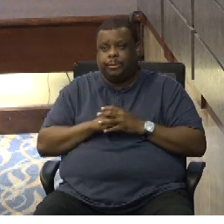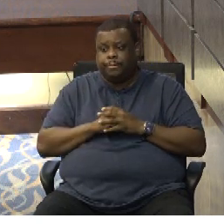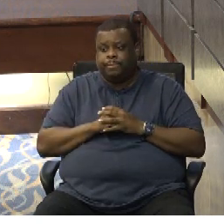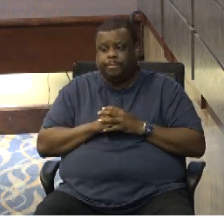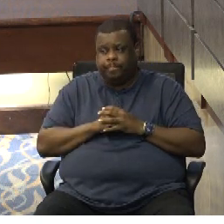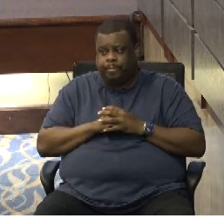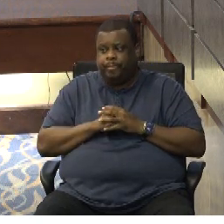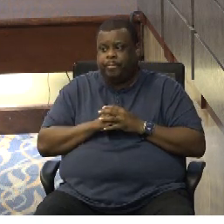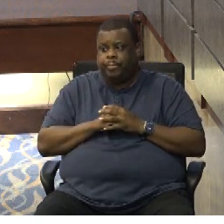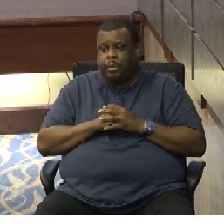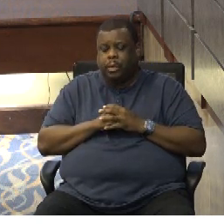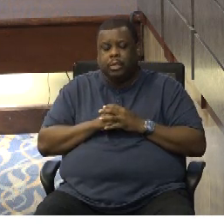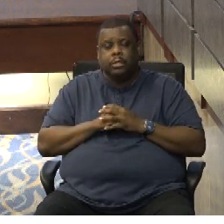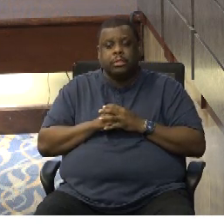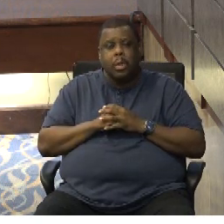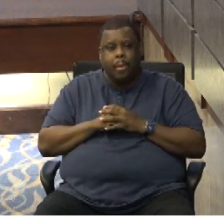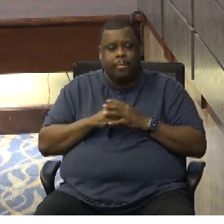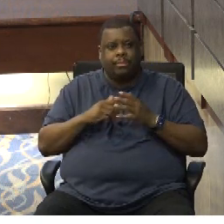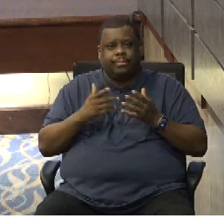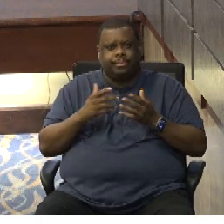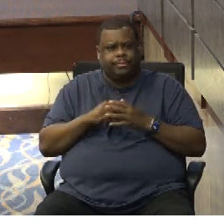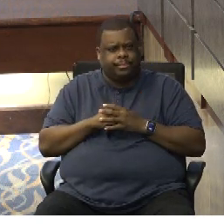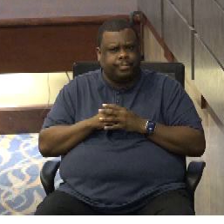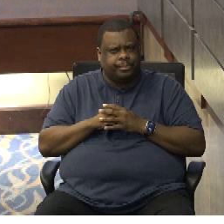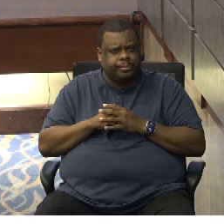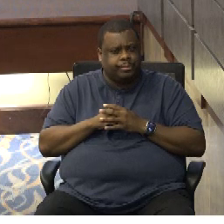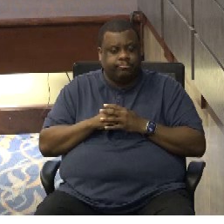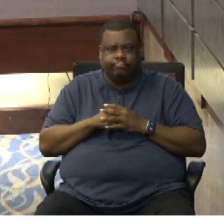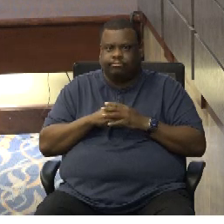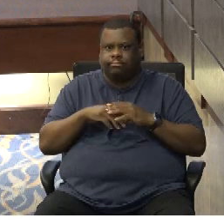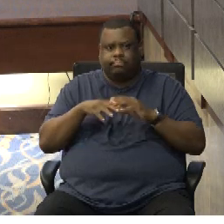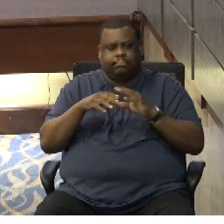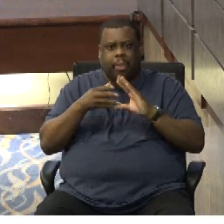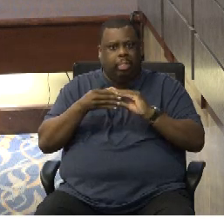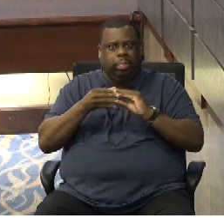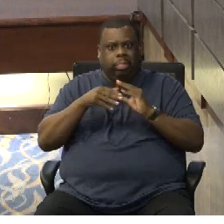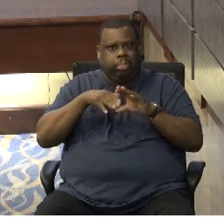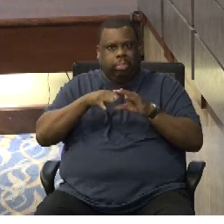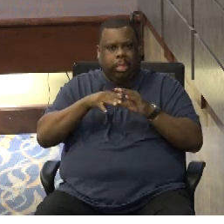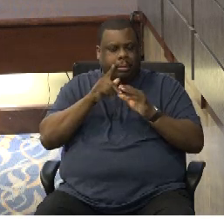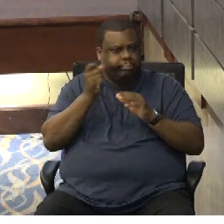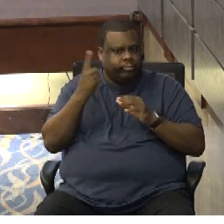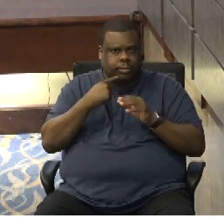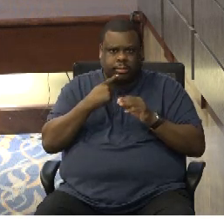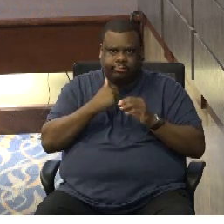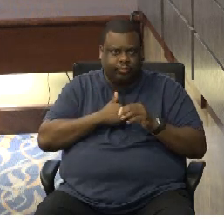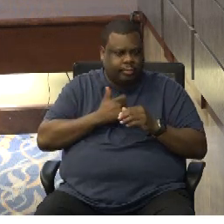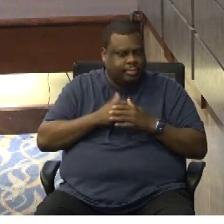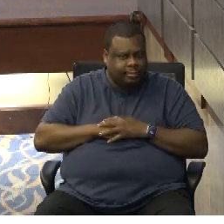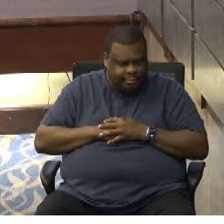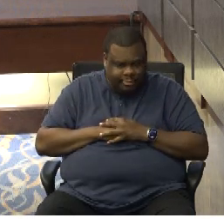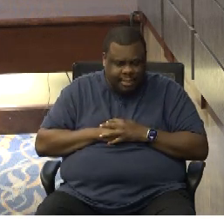was developed utilizing feedback from residents and the community through a budget simulation tool, as well as through council feedback.